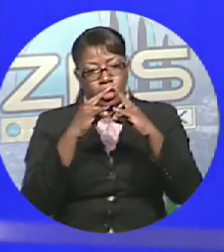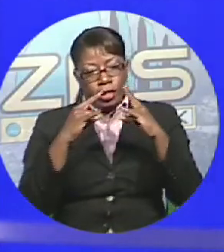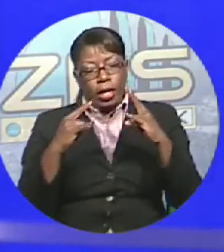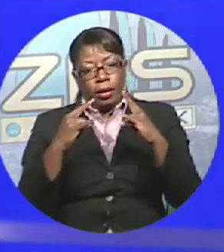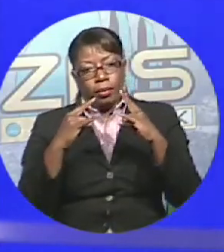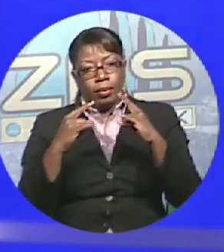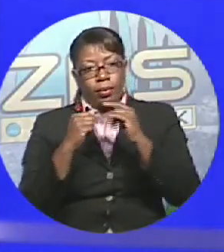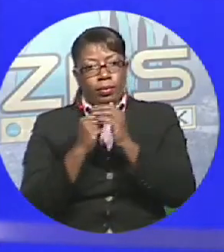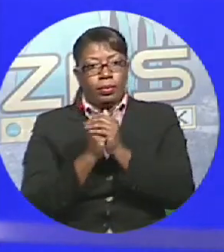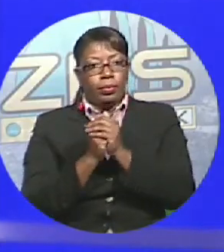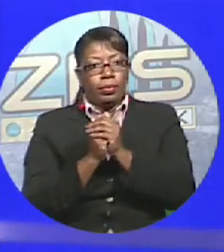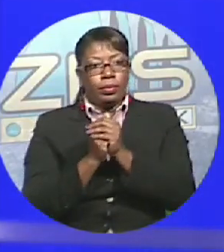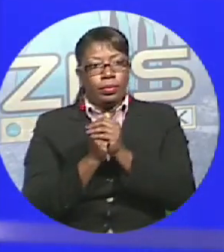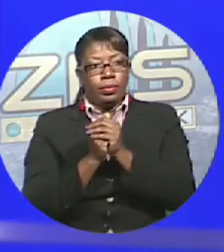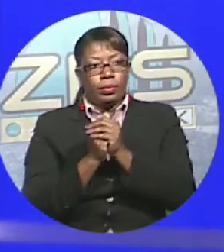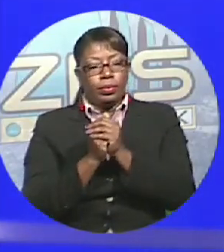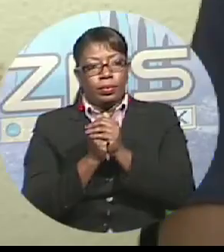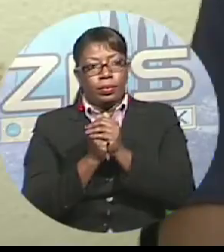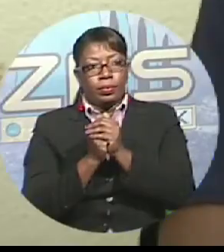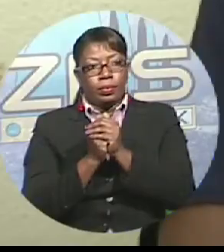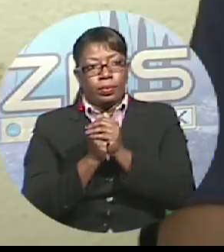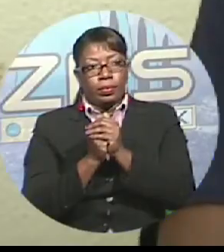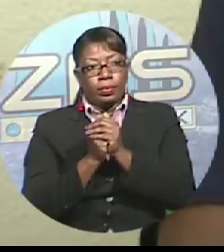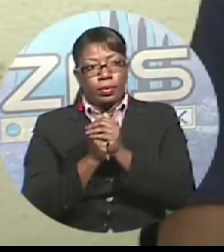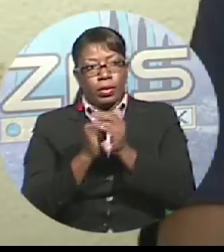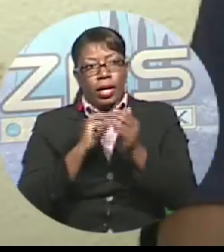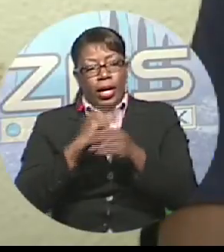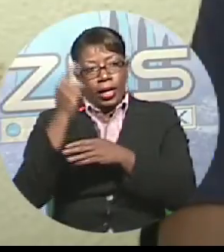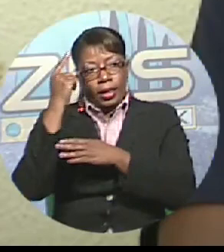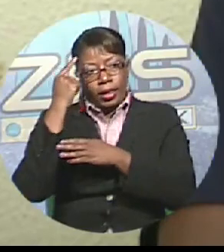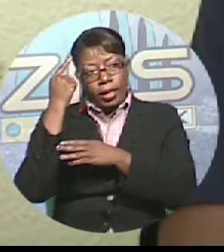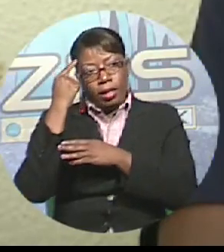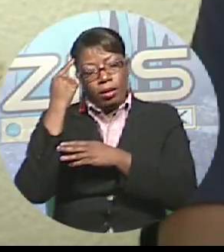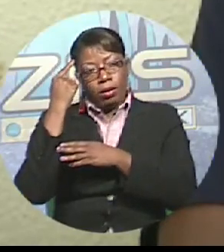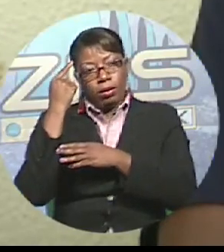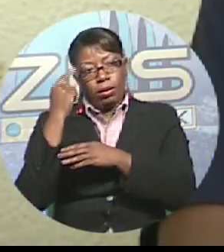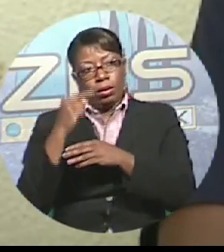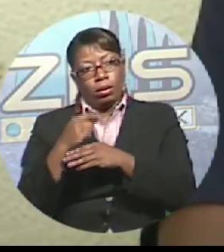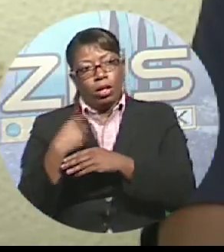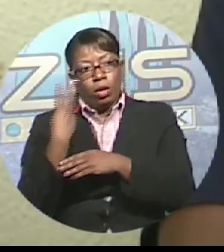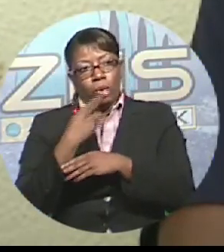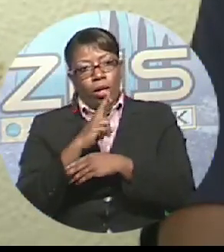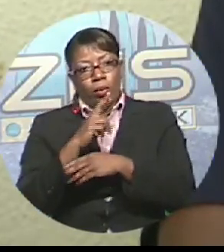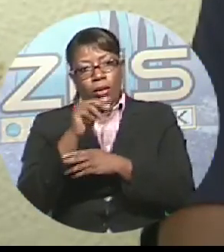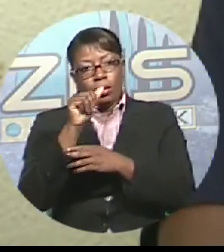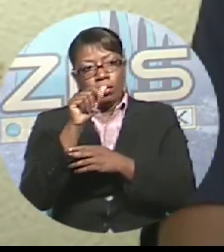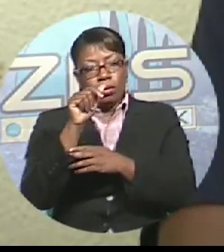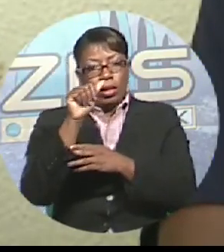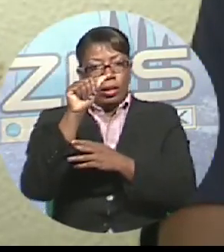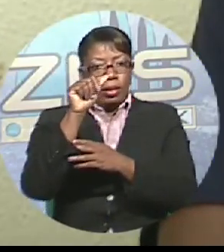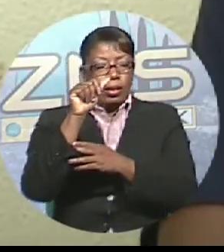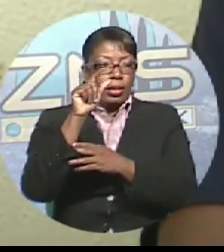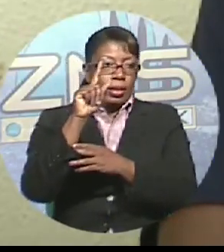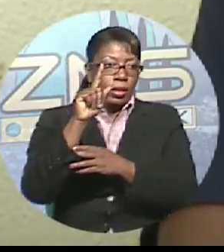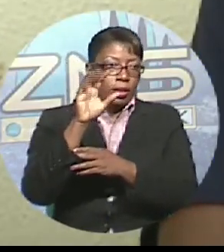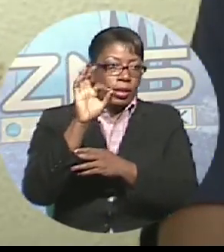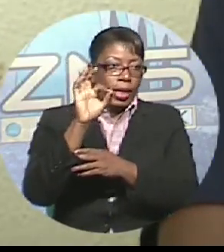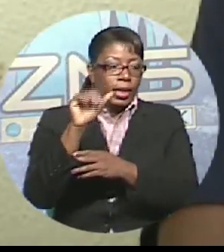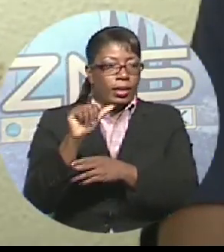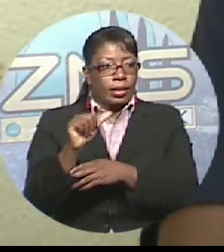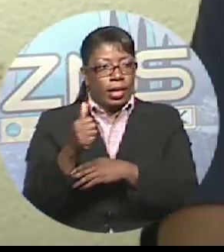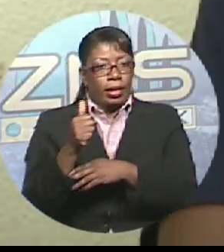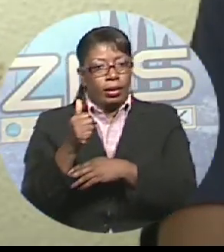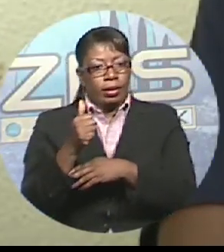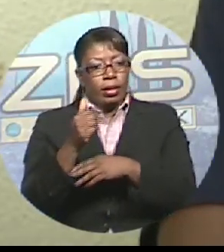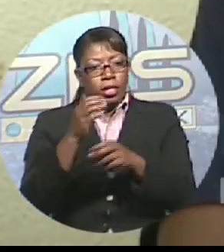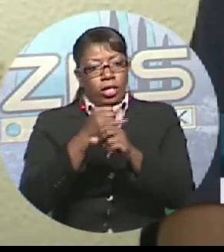was tedious. Always is the case. I think we're at least 9/10 in terms of getting this thing absolutely correct.